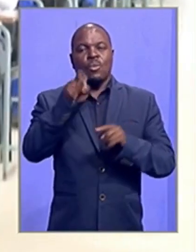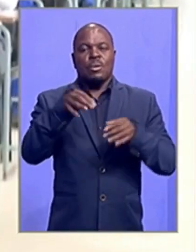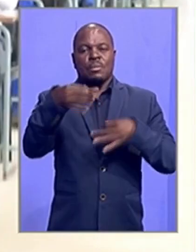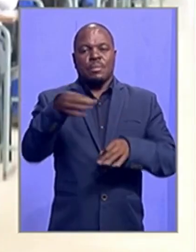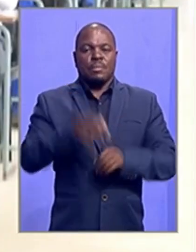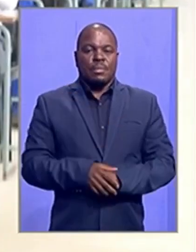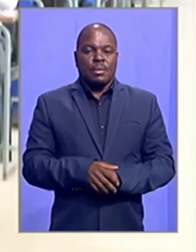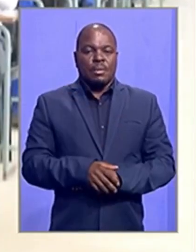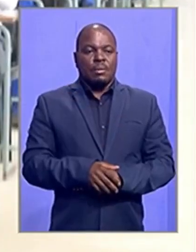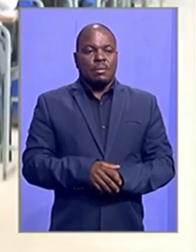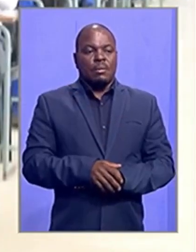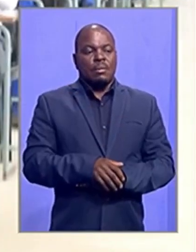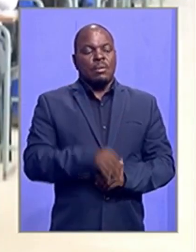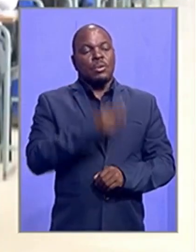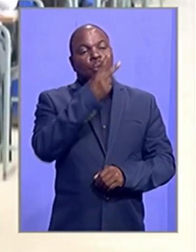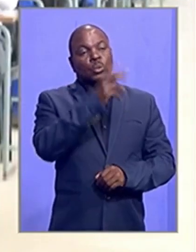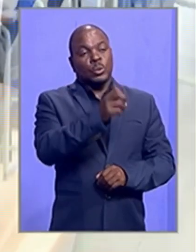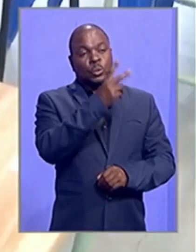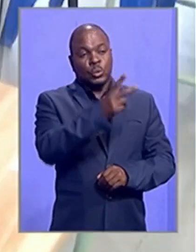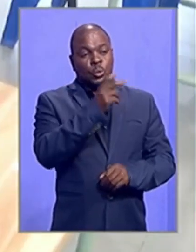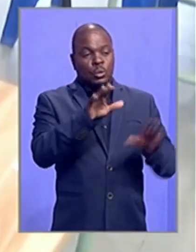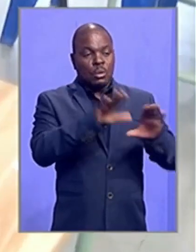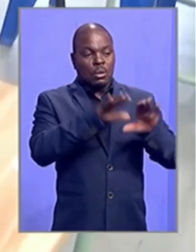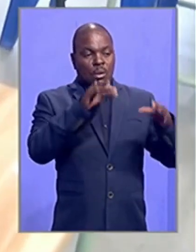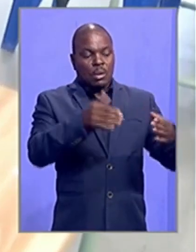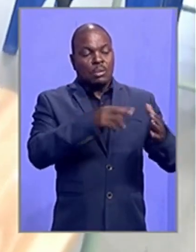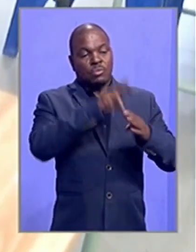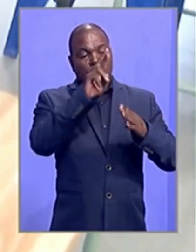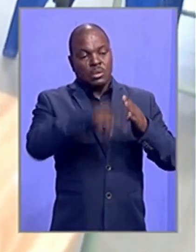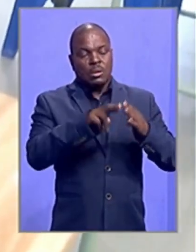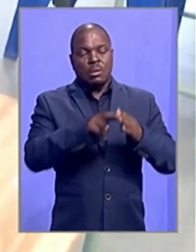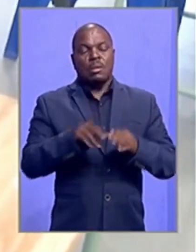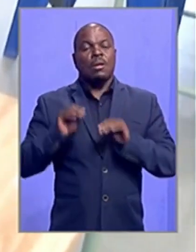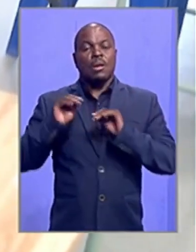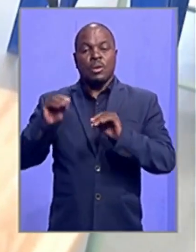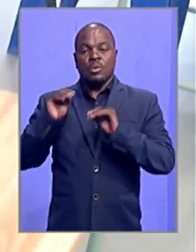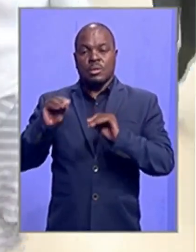Dipholo tsa metriki tsa class of 2022 di tla itsisiwe ke tona ya